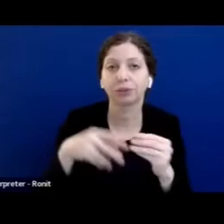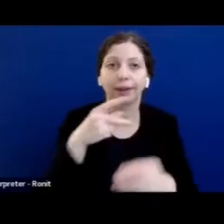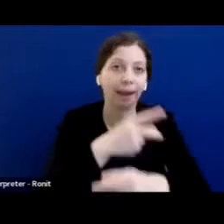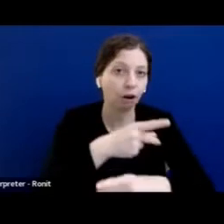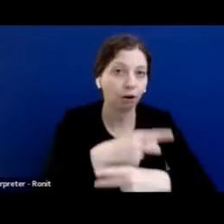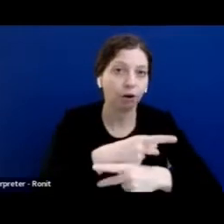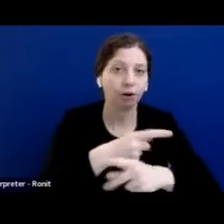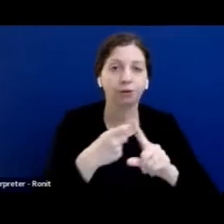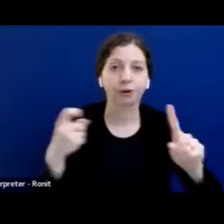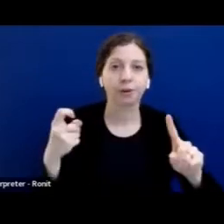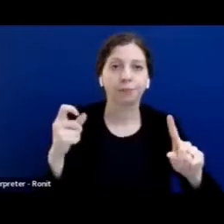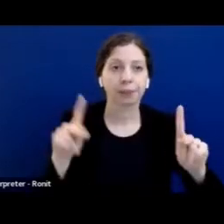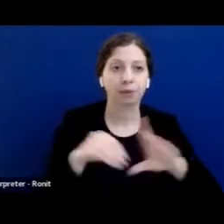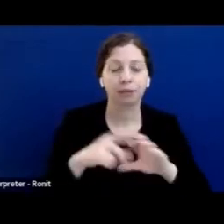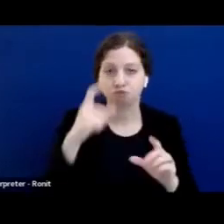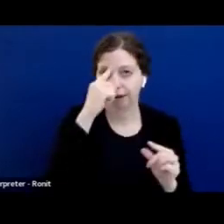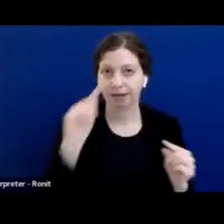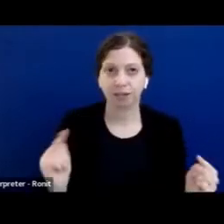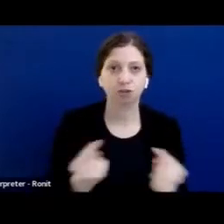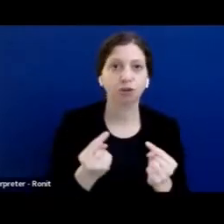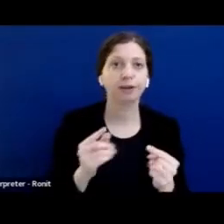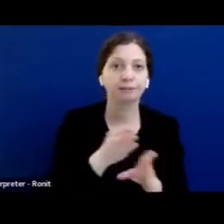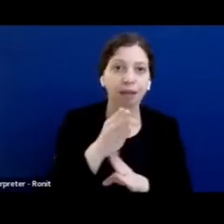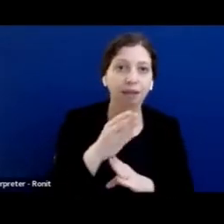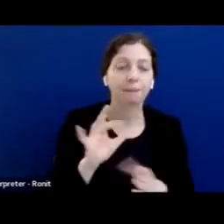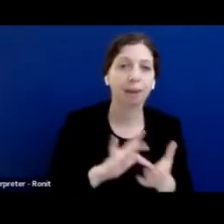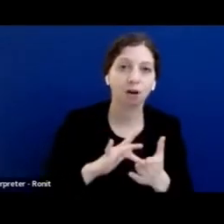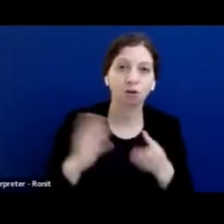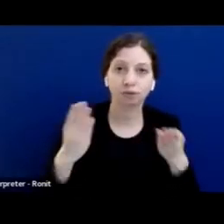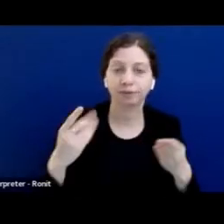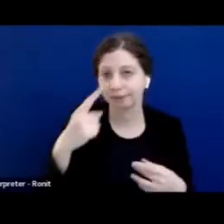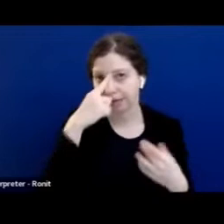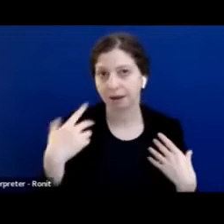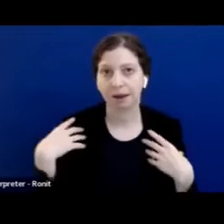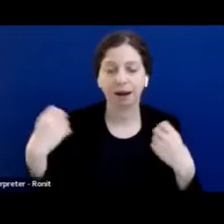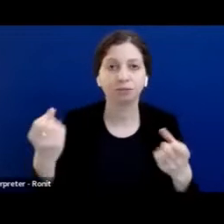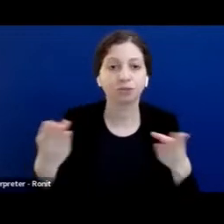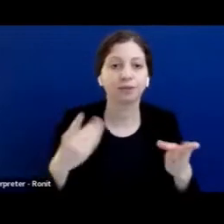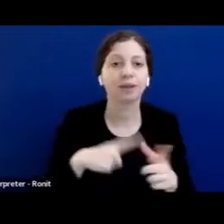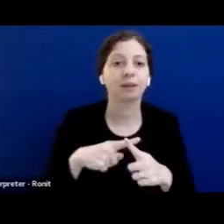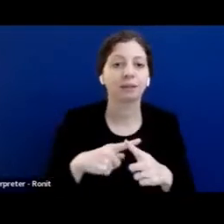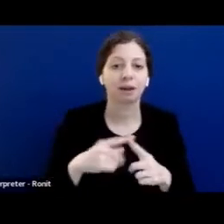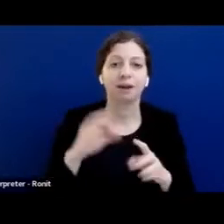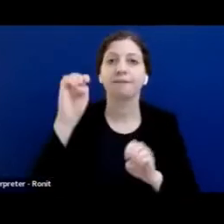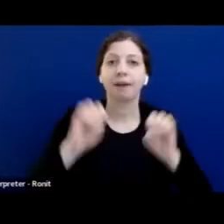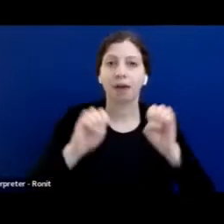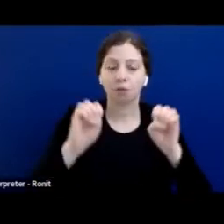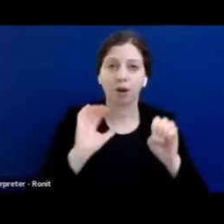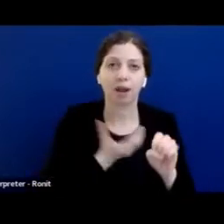care from those of you in the brain injury field, from medical services, from mental health services, and then evaluating our accommodations